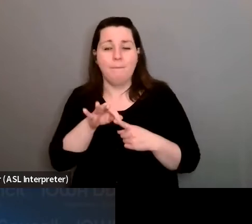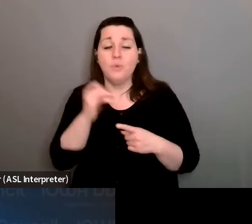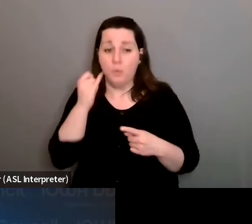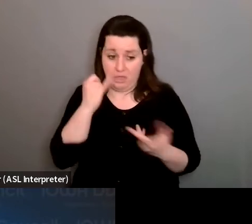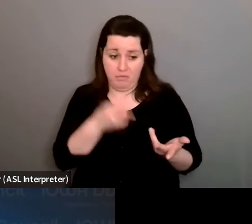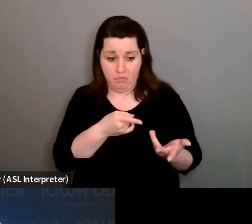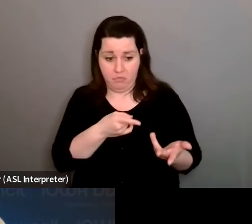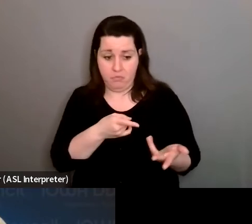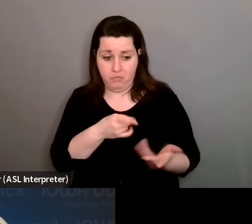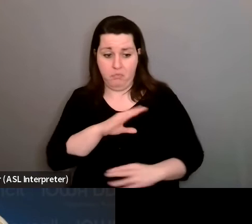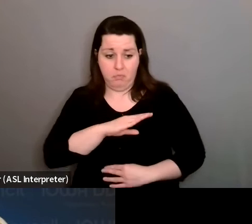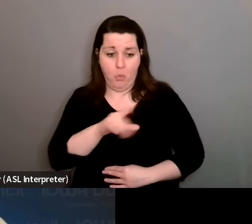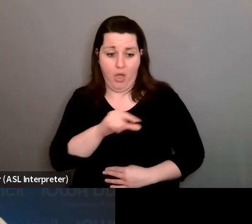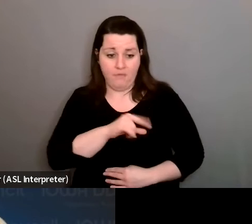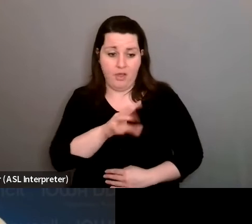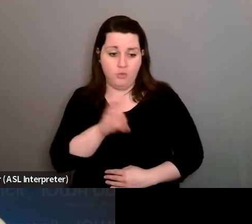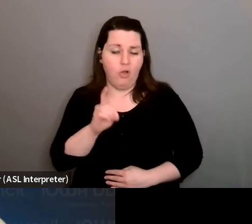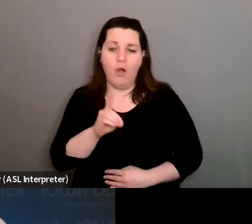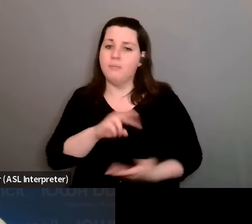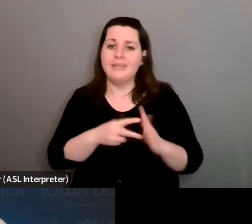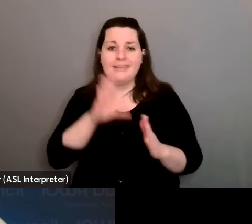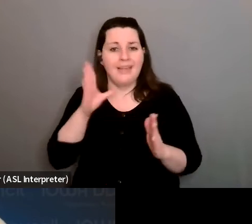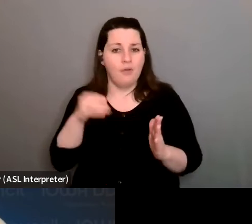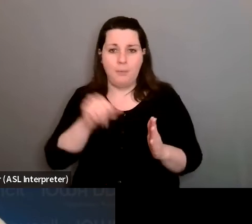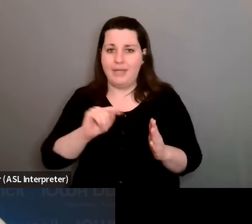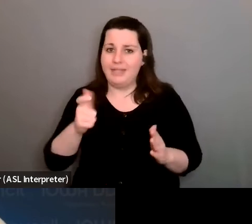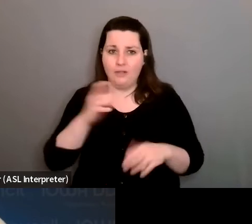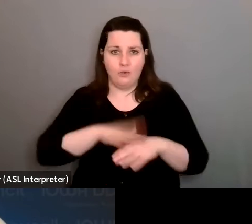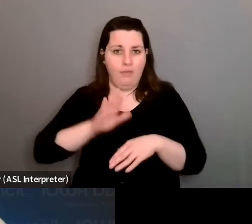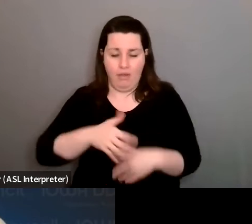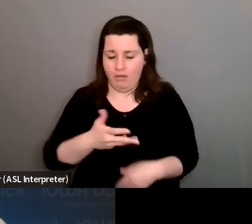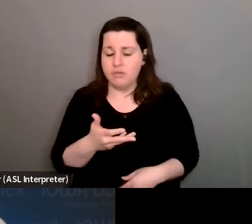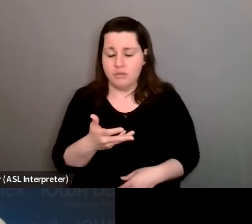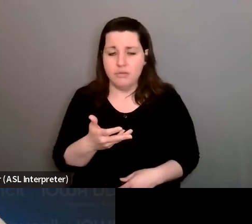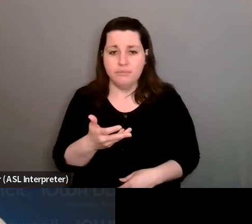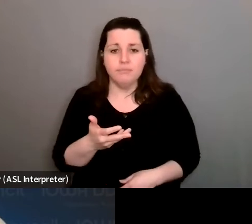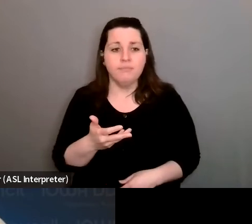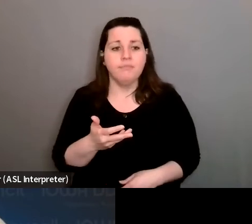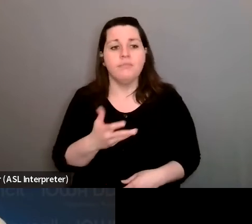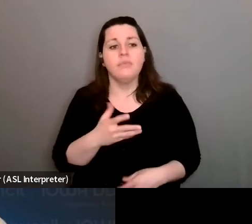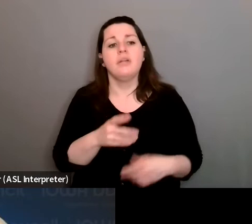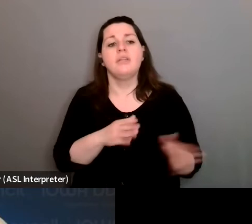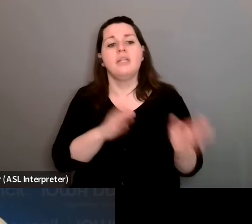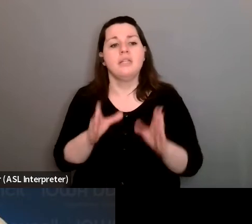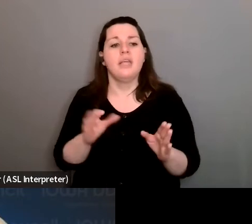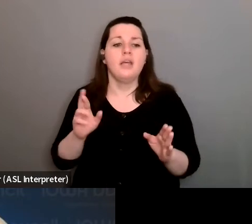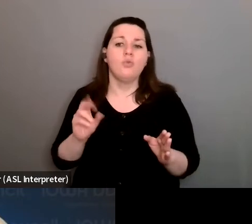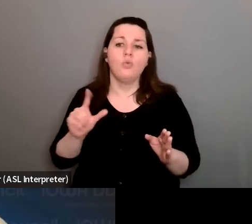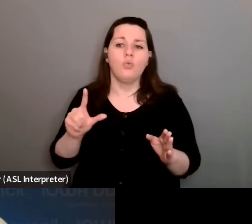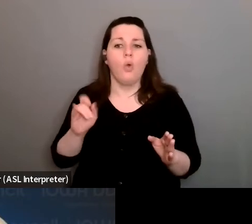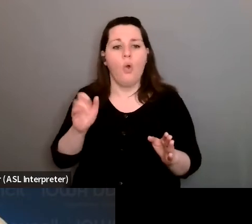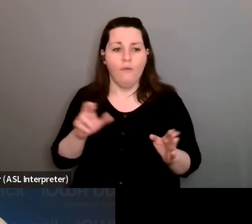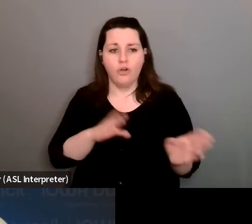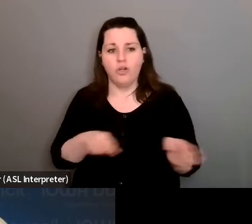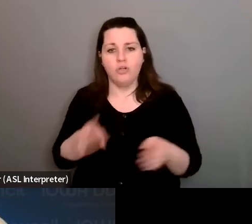of a qualified withdrawal, you never pay taxes on any of that income that's earned on an investment. And then you can roll those assets